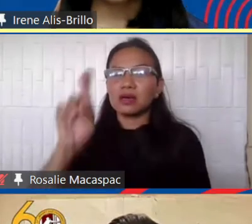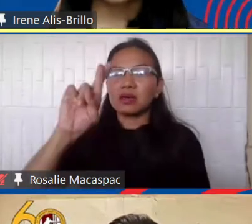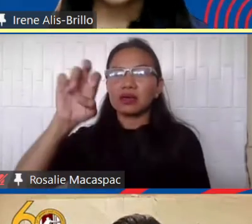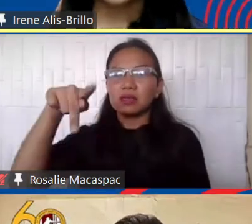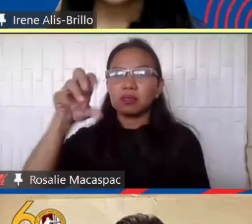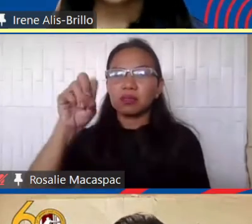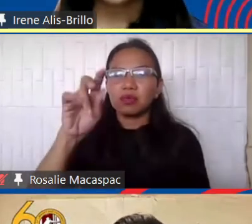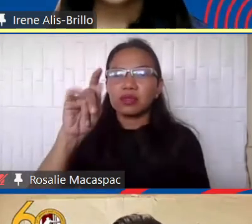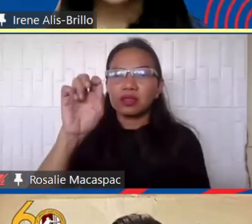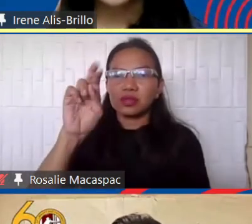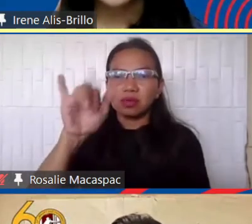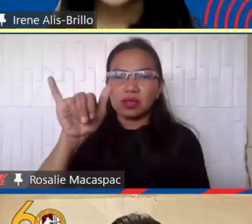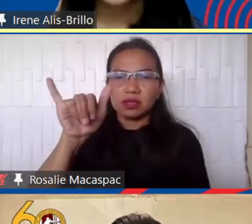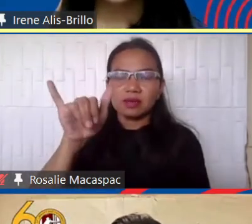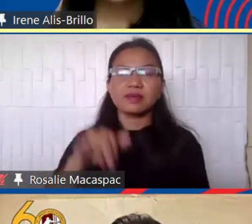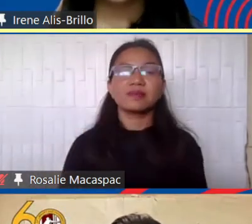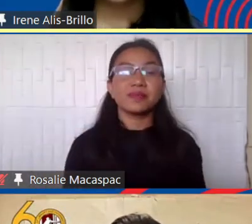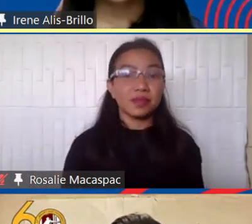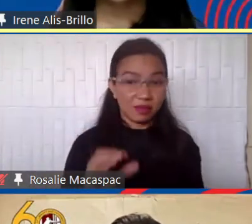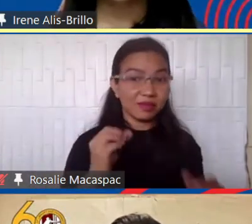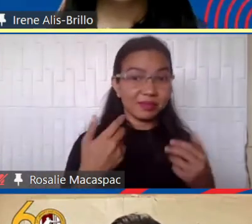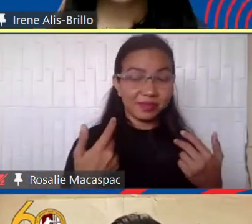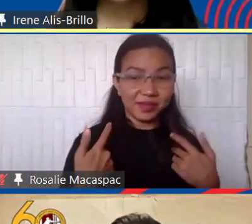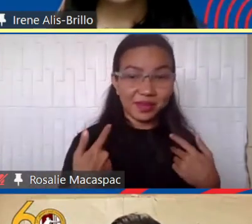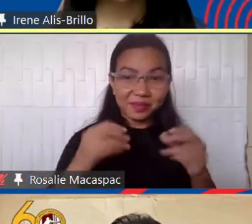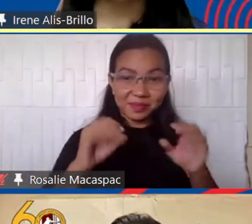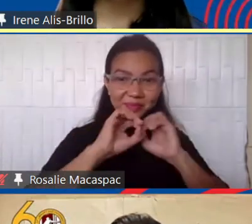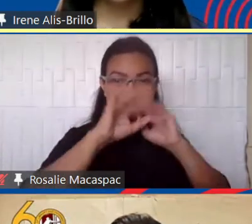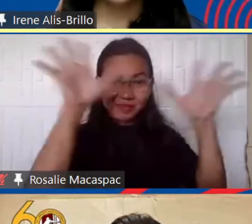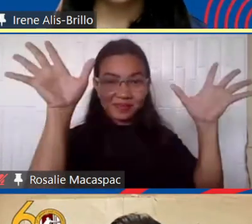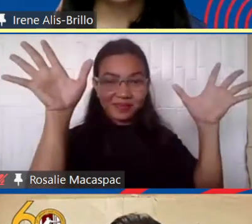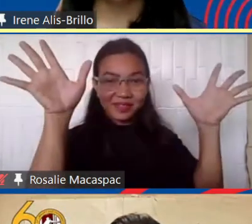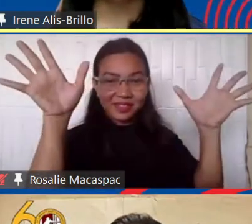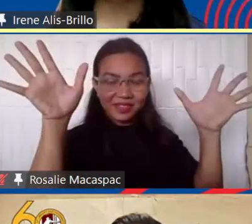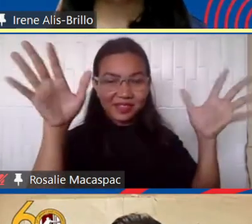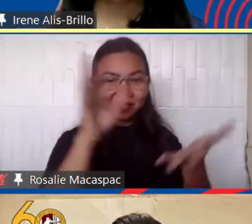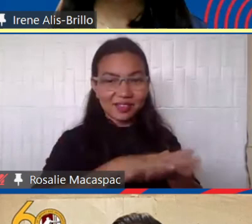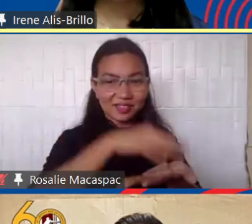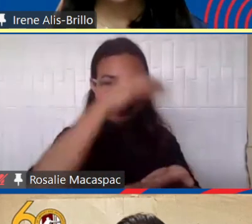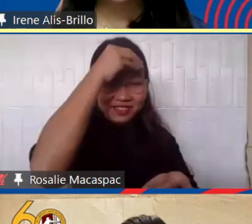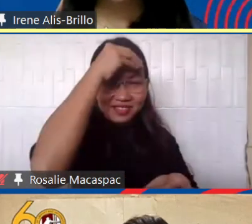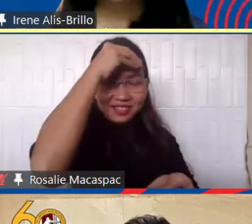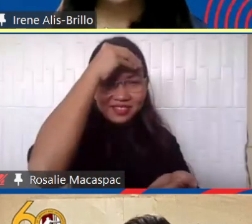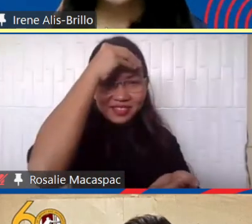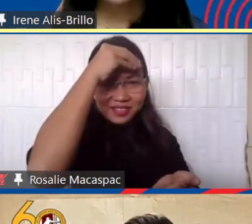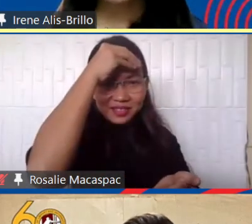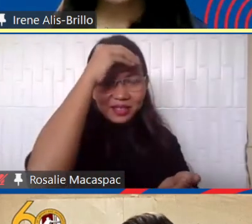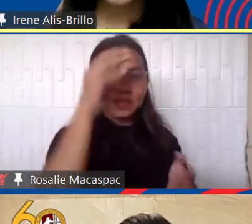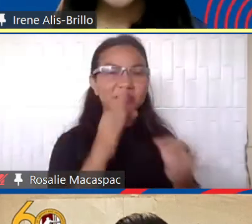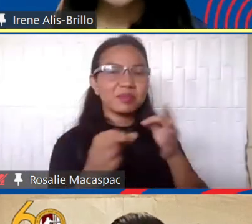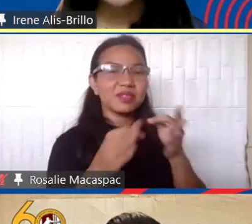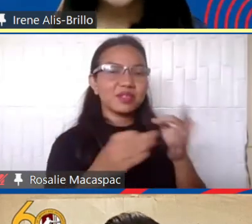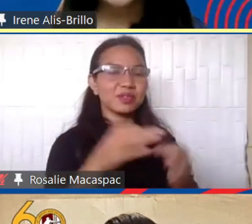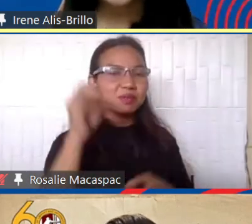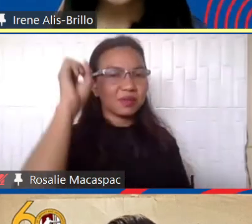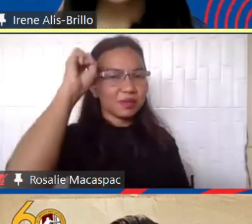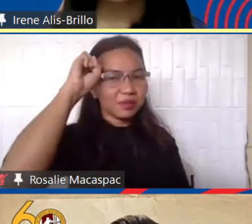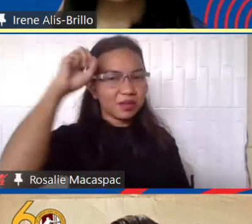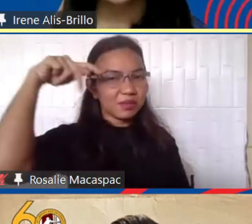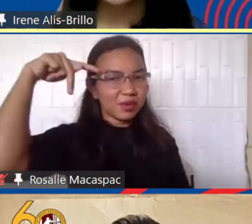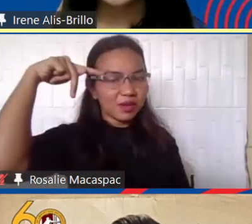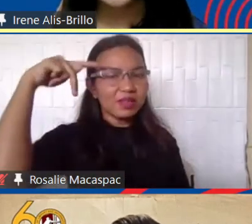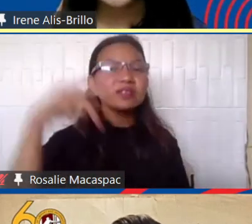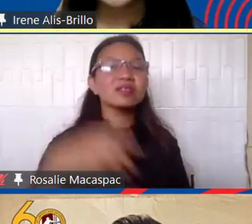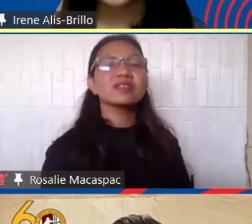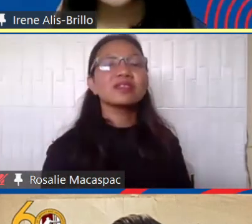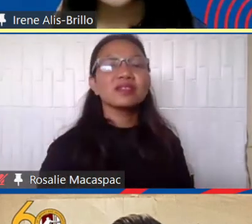Okay, so I hope we are enlightened with Sir Paul's explanation. Next, from 3C